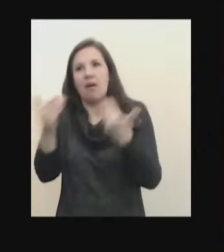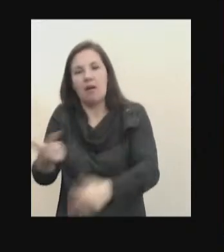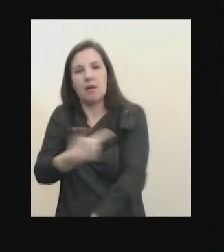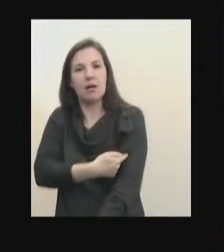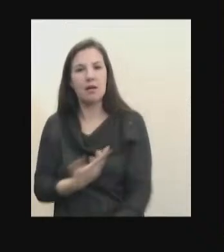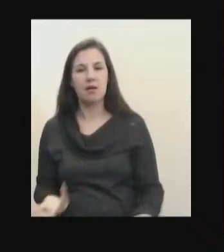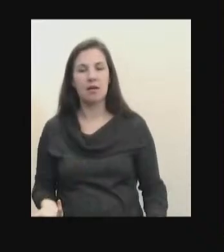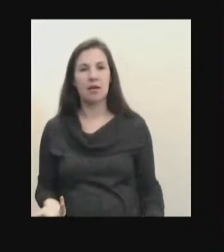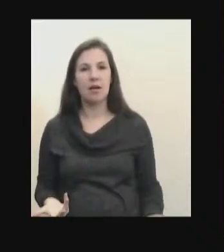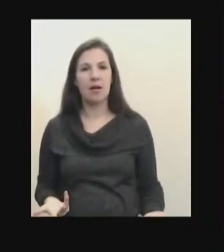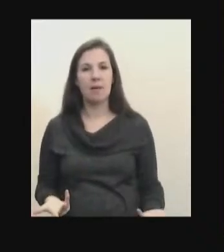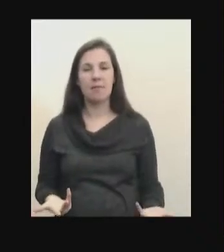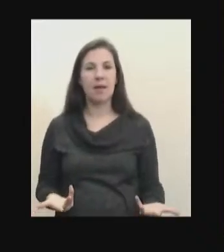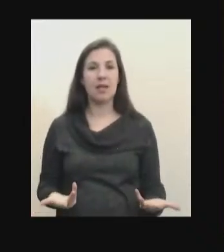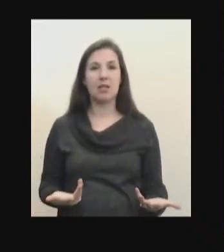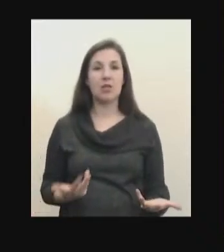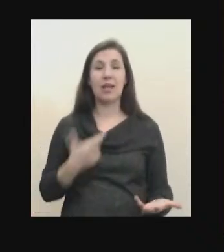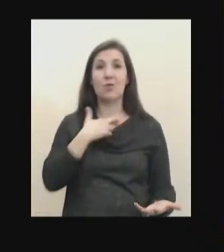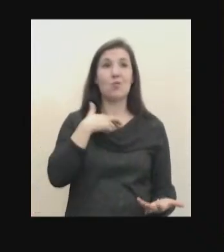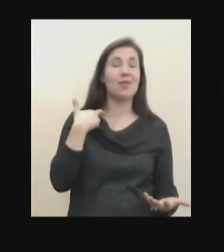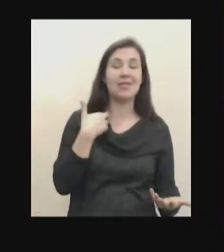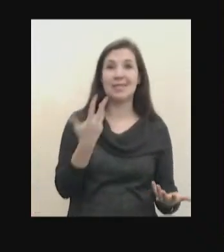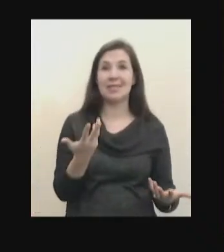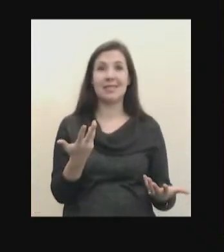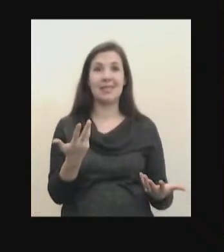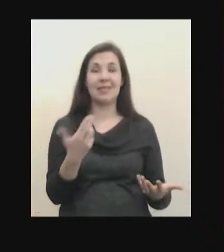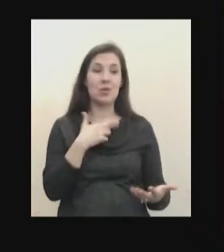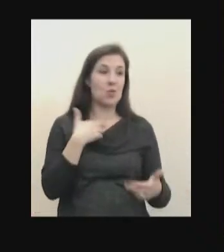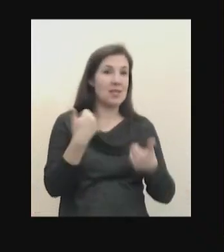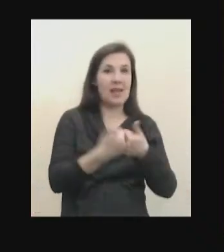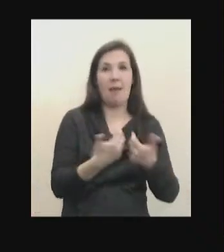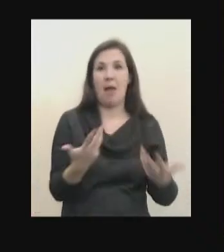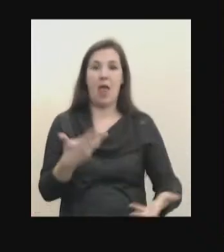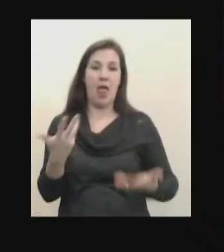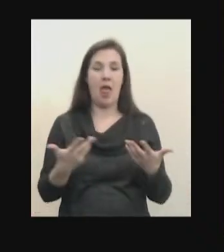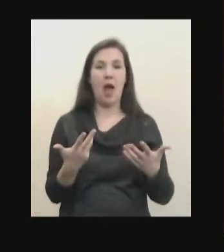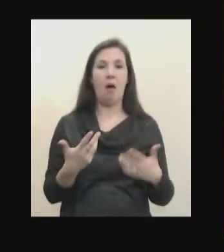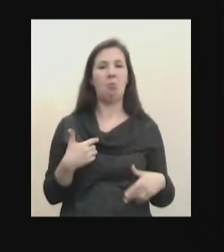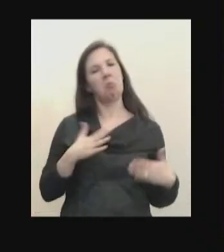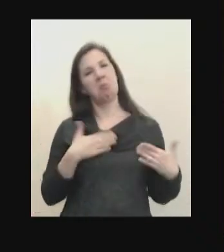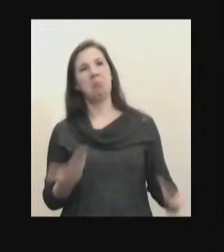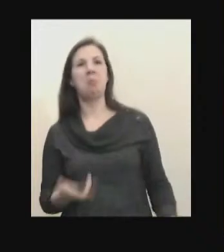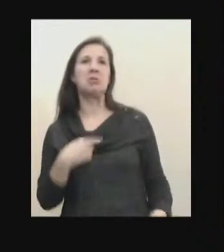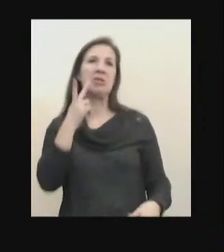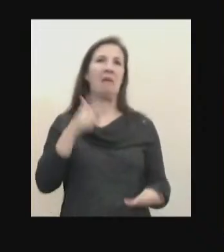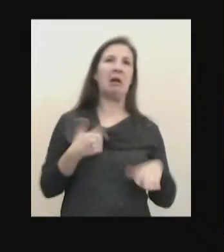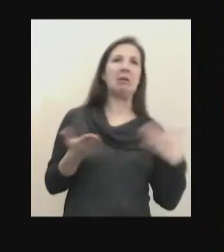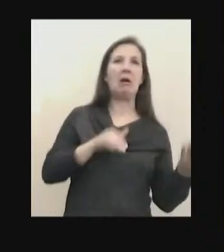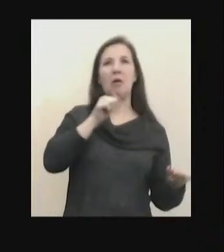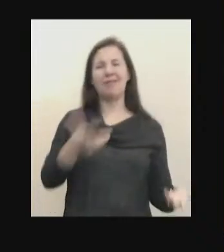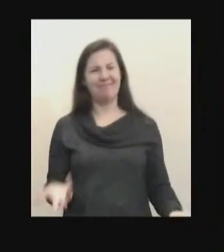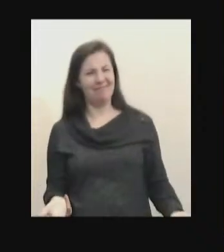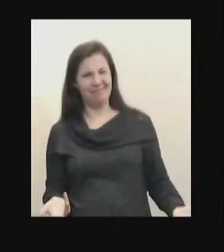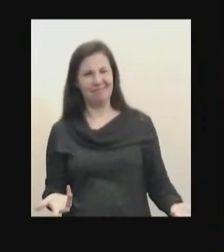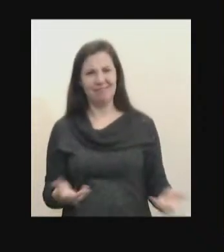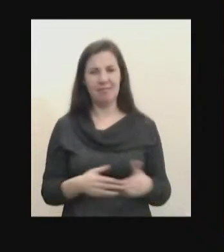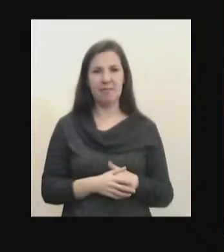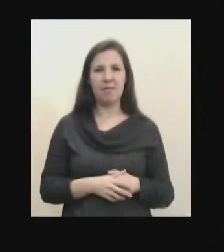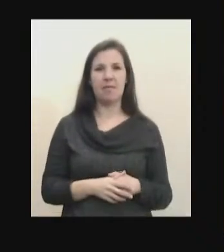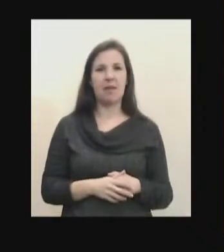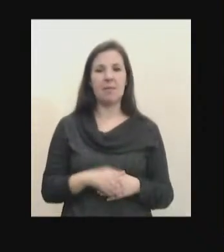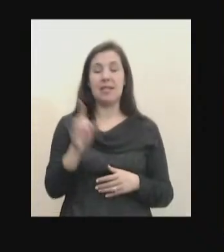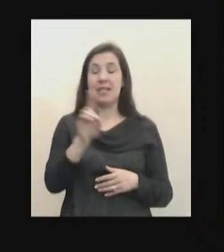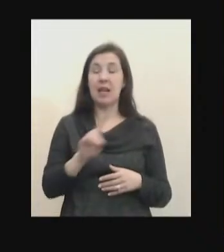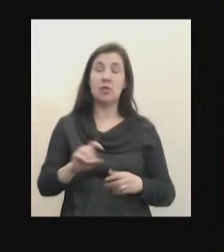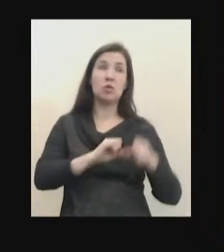Russian roulette out there. The Delta variant is very strong, very virulent. It's running like